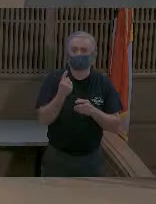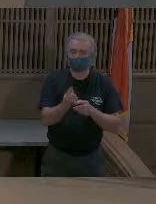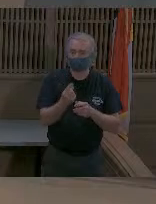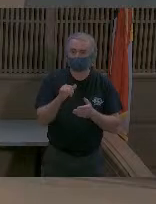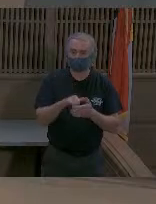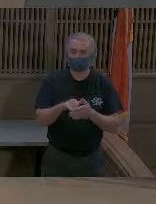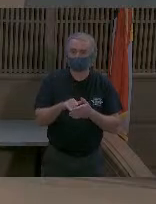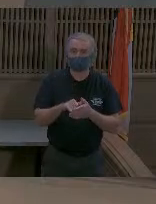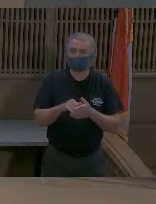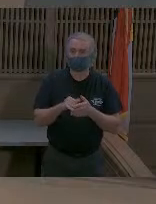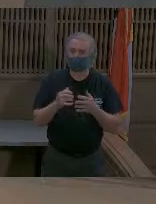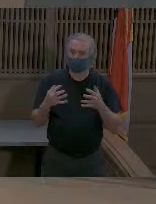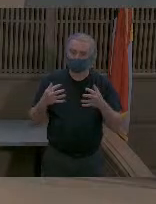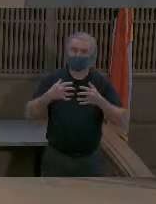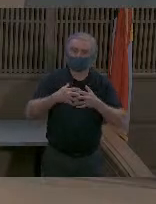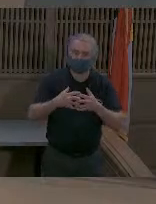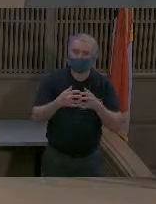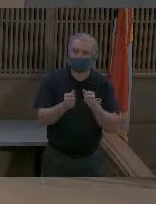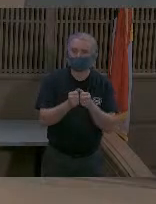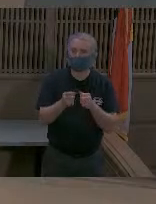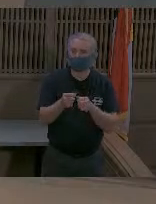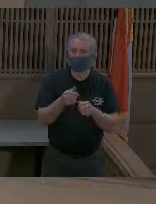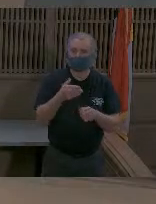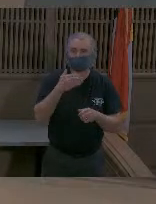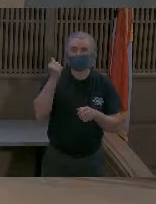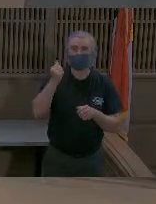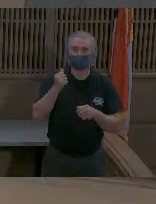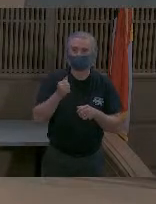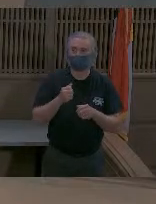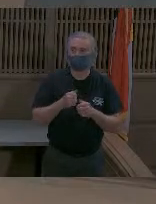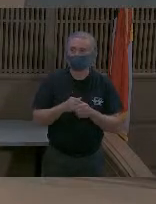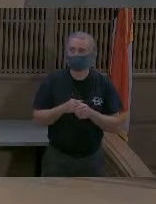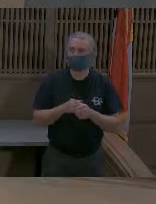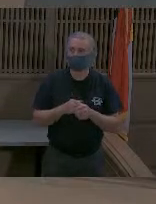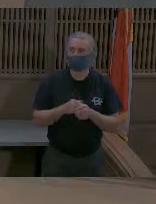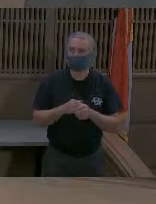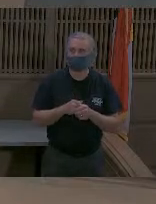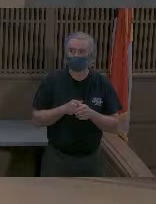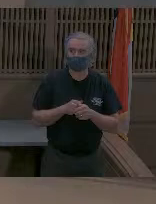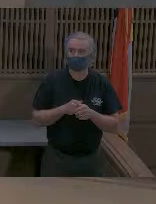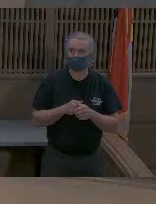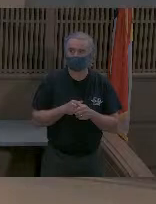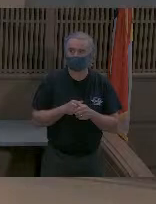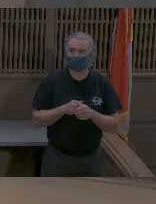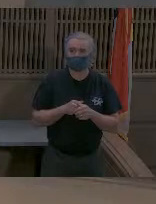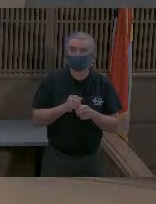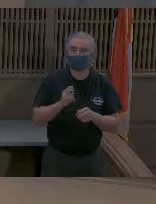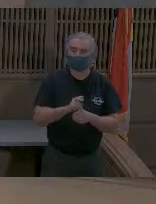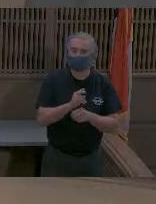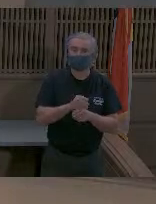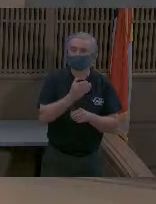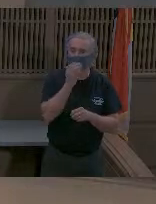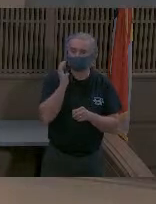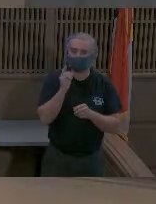to remove them. And again, no substitute for wearing a mask properly,